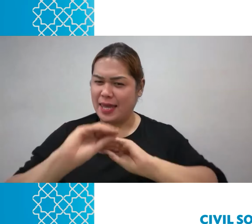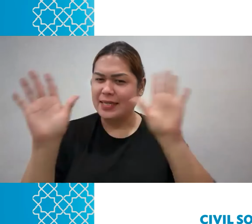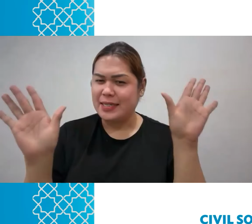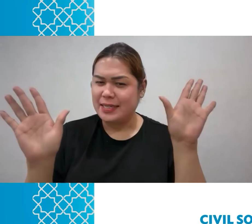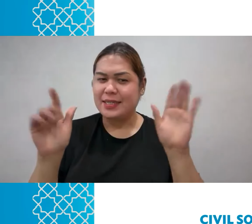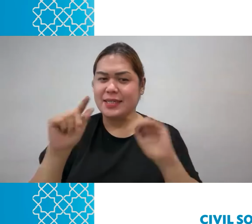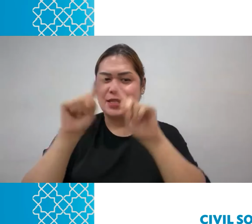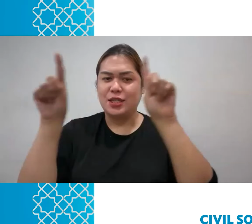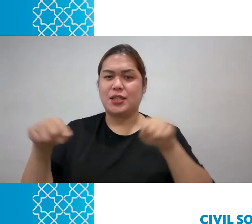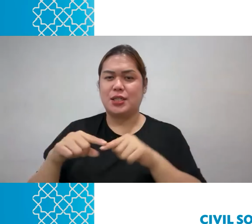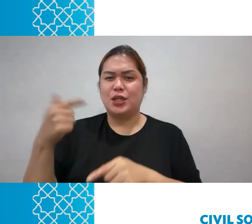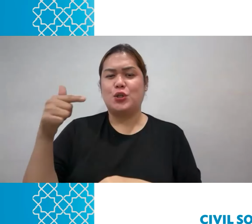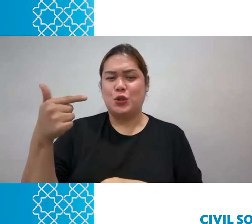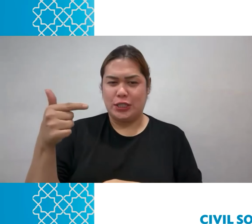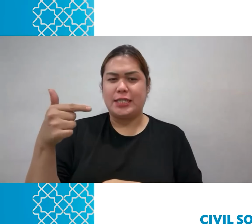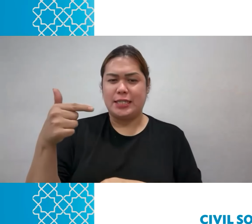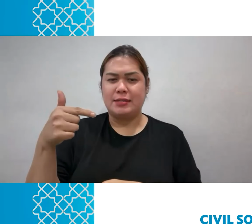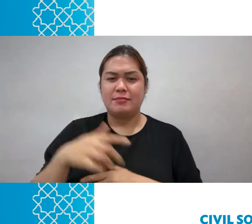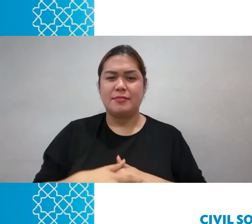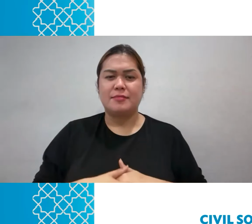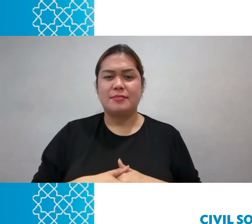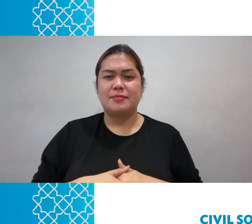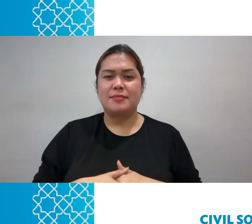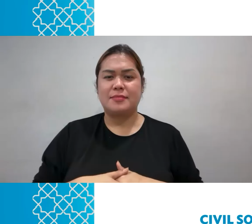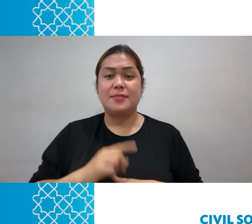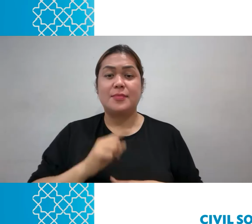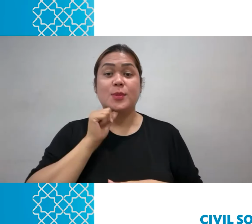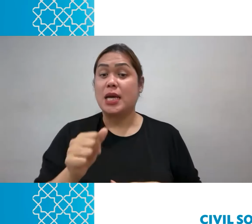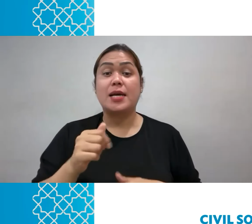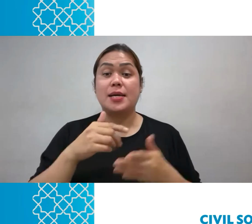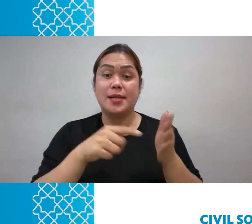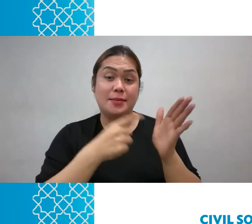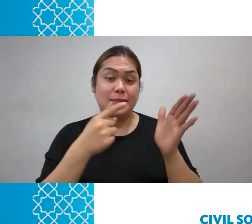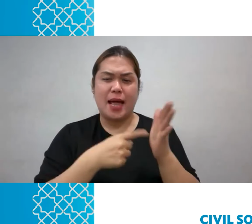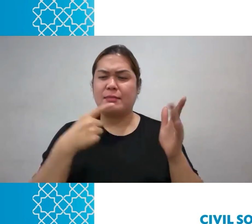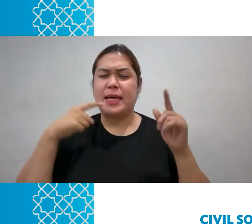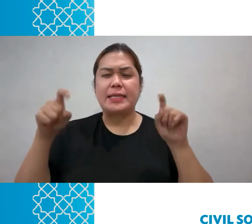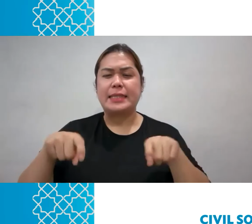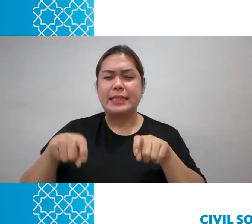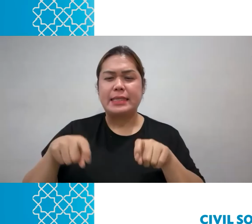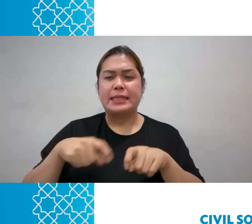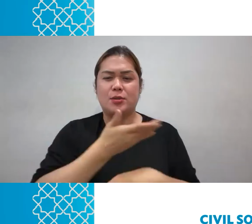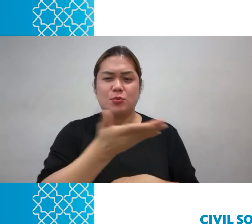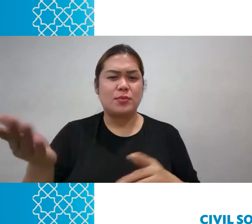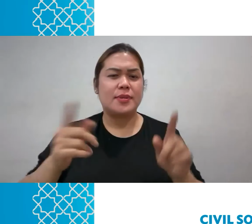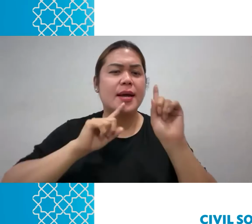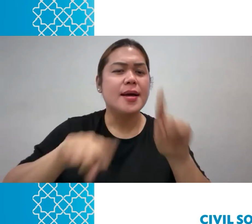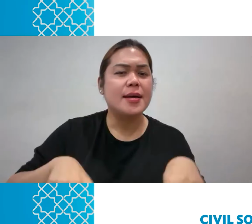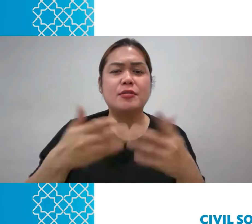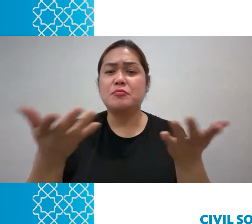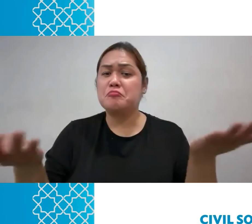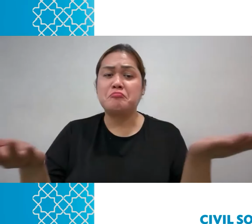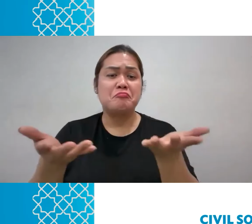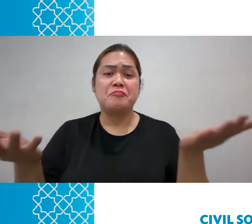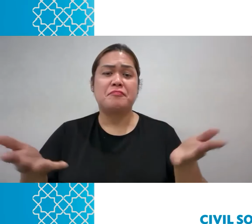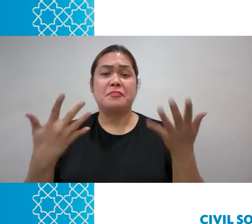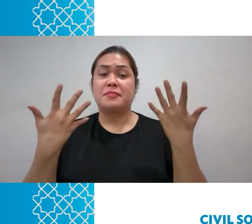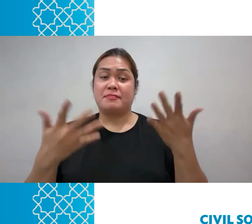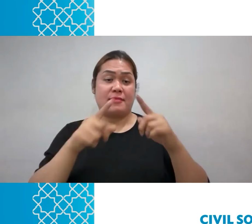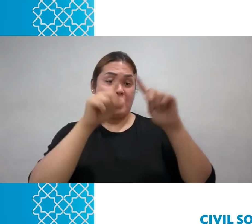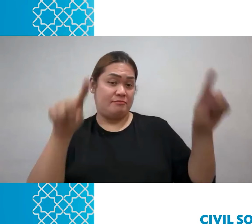but currently it is there or not is something that I need you guys to answer. So I'll leave it to this statement. But yes, if we